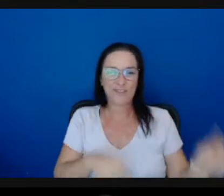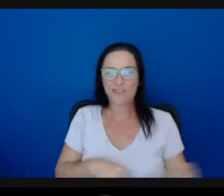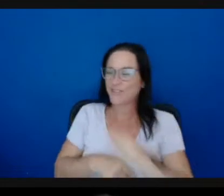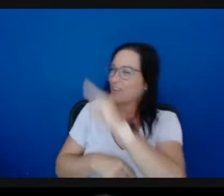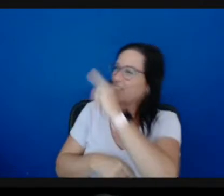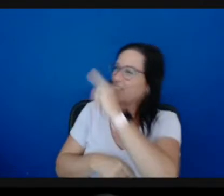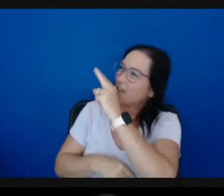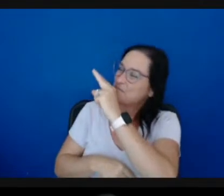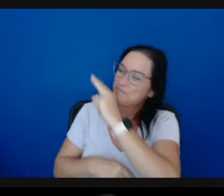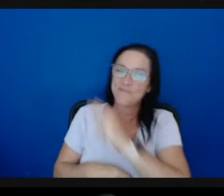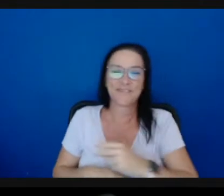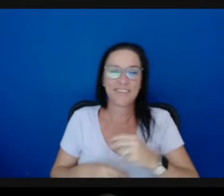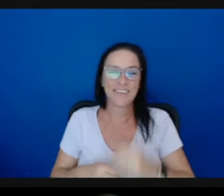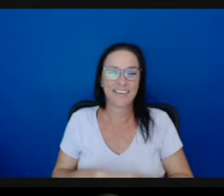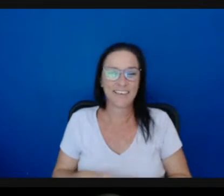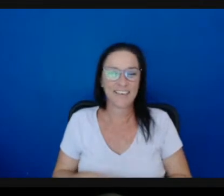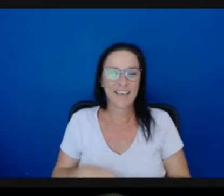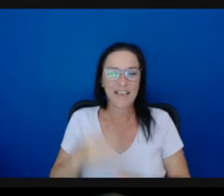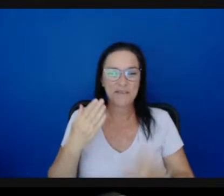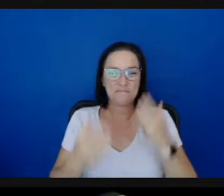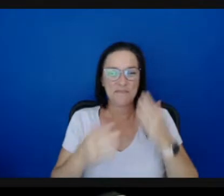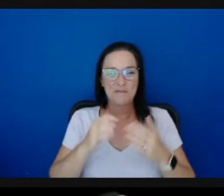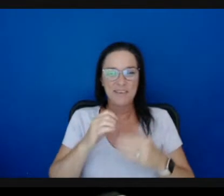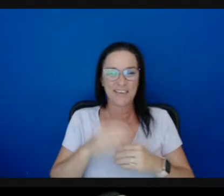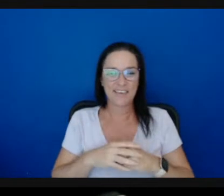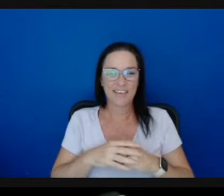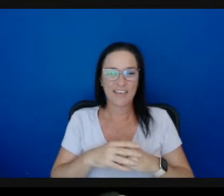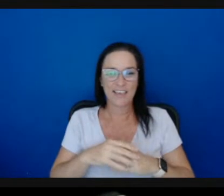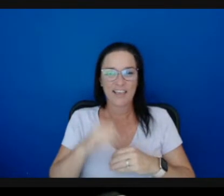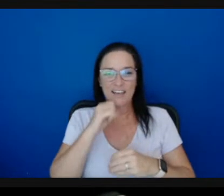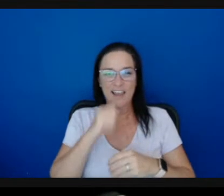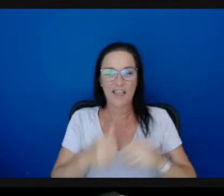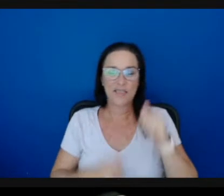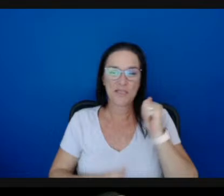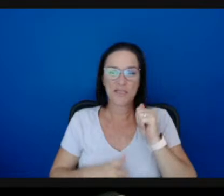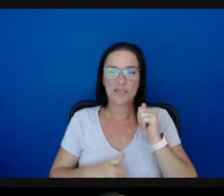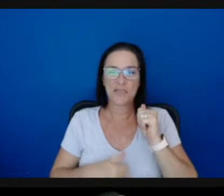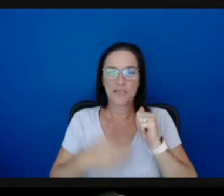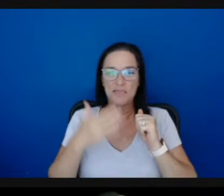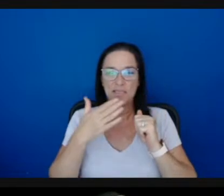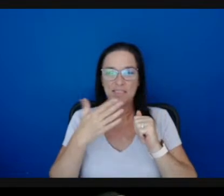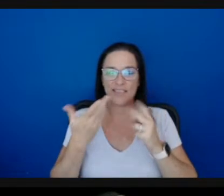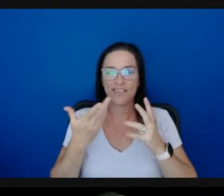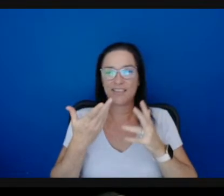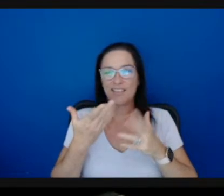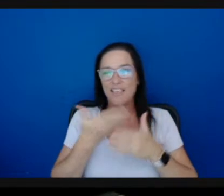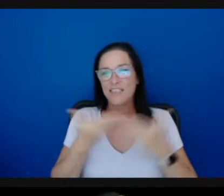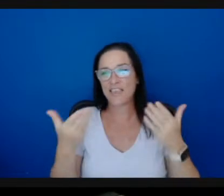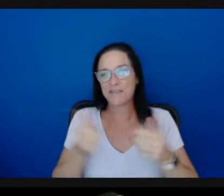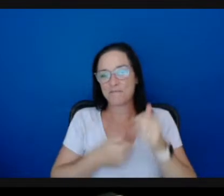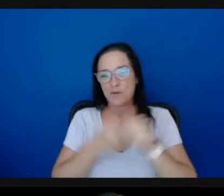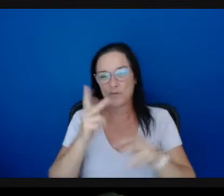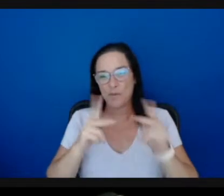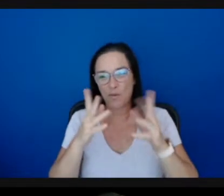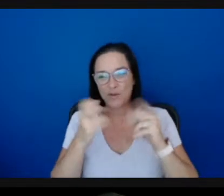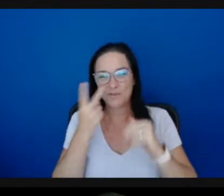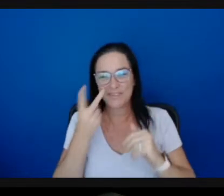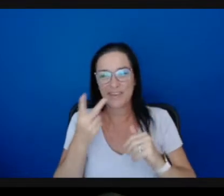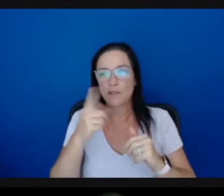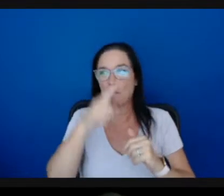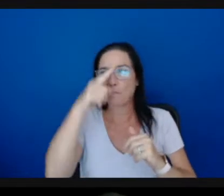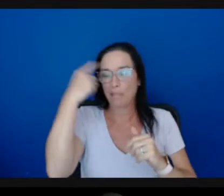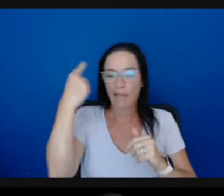So what's not, maybe not not the most eye-catching stuff, the black crumbly rock, but that's when I'm there. That's